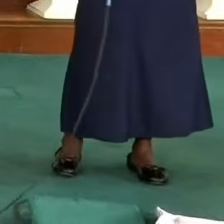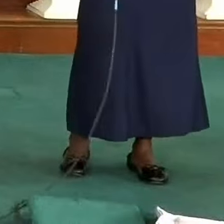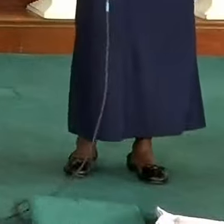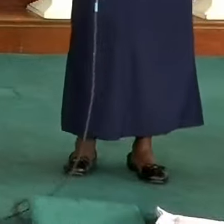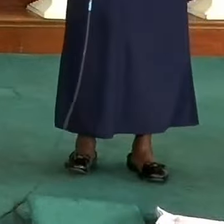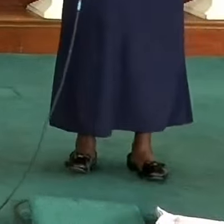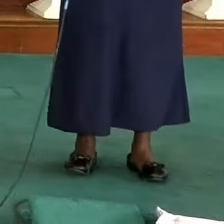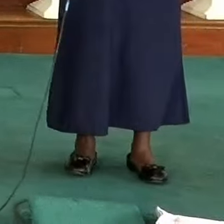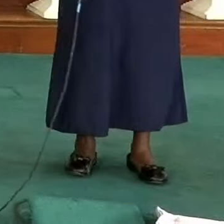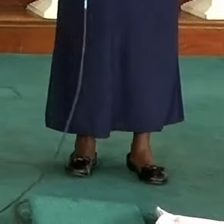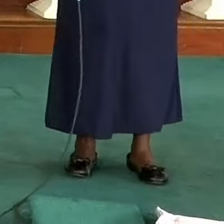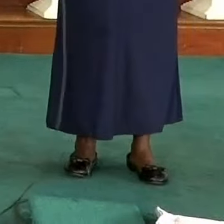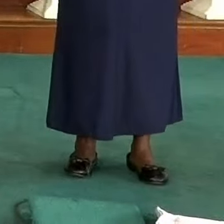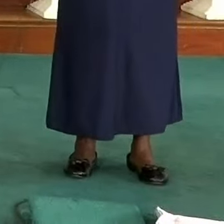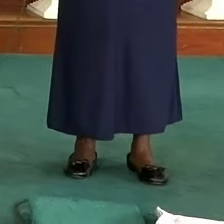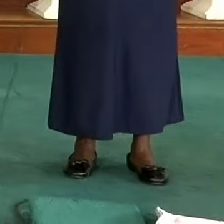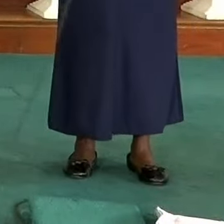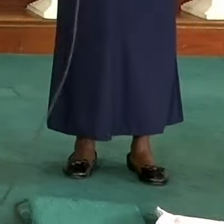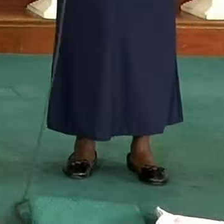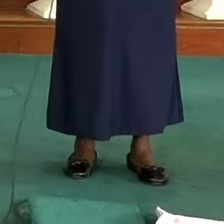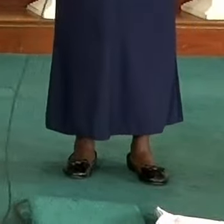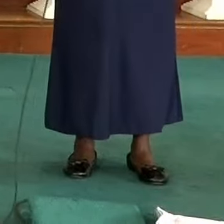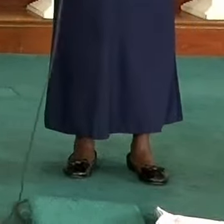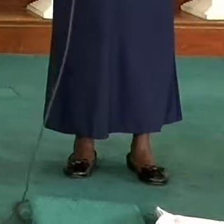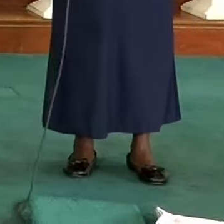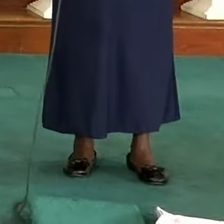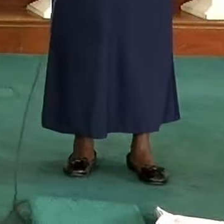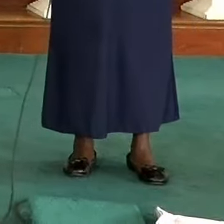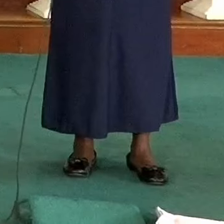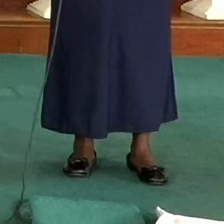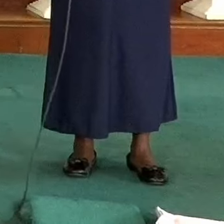590 in ISDA hymnals, Trust and Obey.